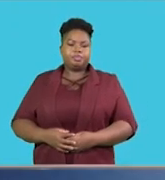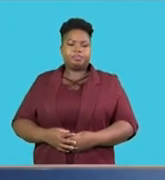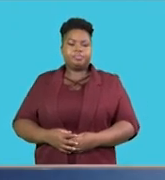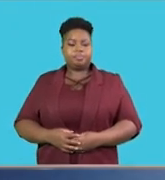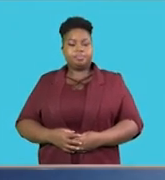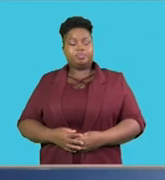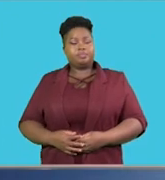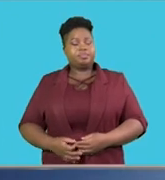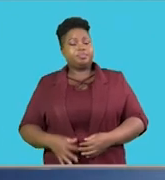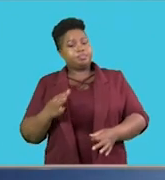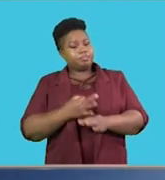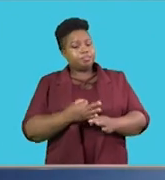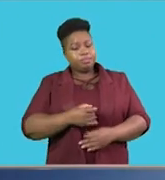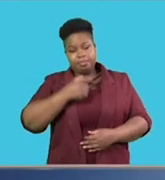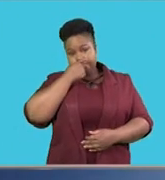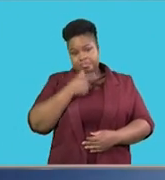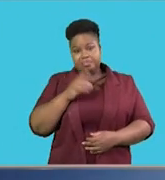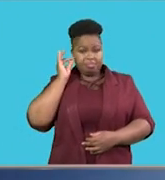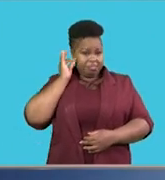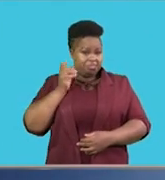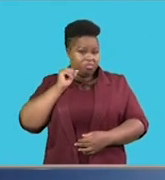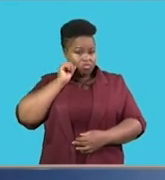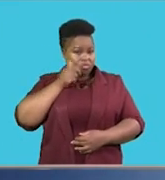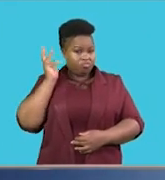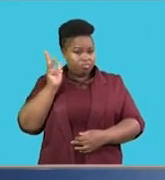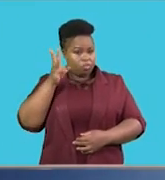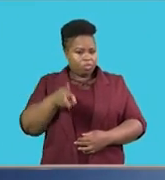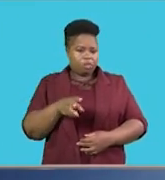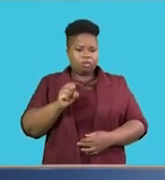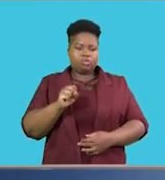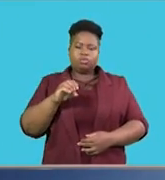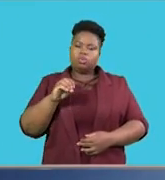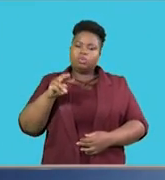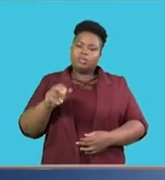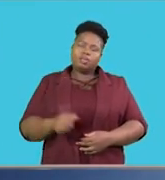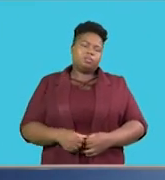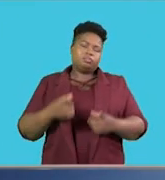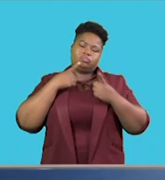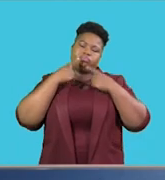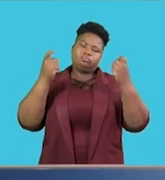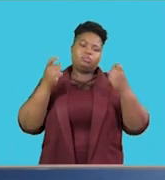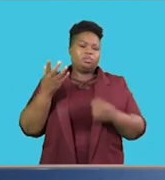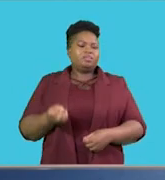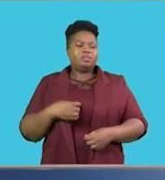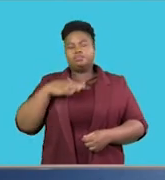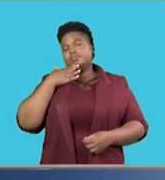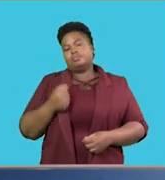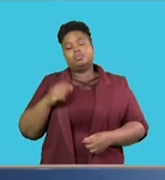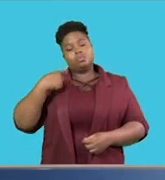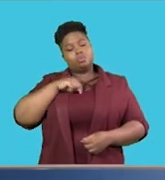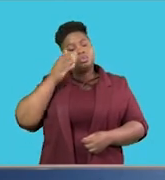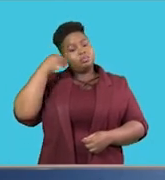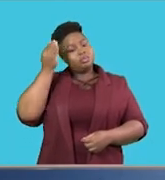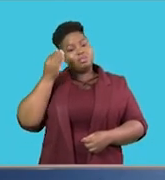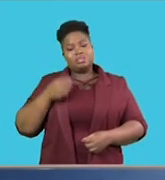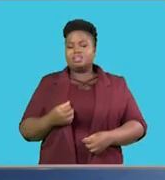Hayi babu Ramaphosa, hayi siyezwa ukuthi kusasa uyakhuluma kusona. Sineyikhalo, siyacela nathi sibadala